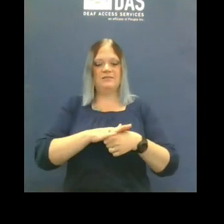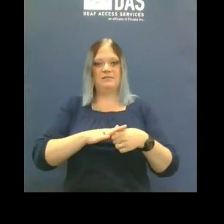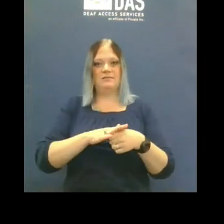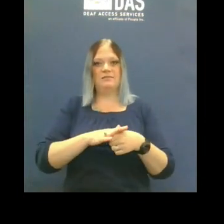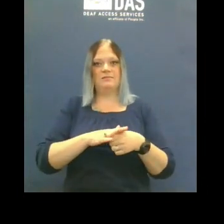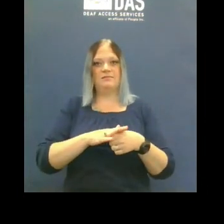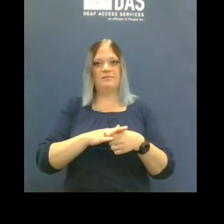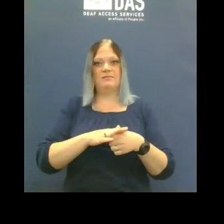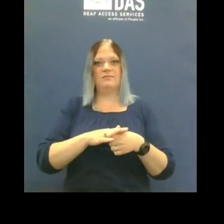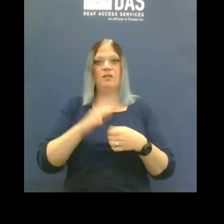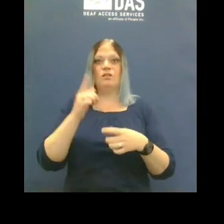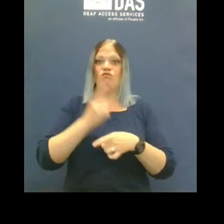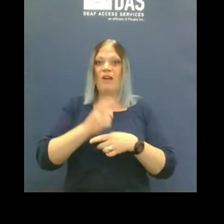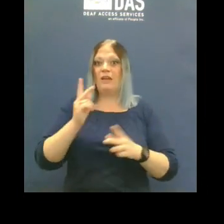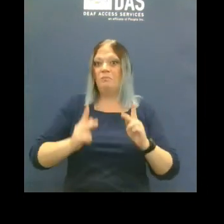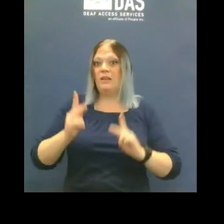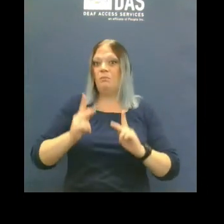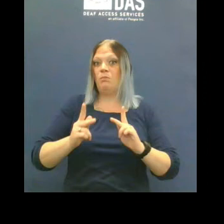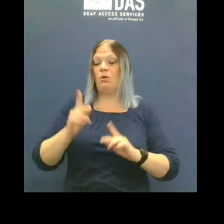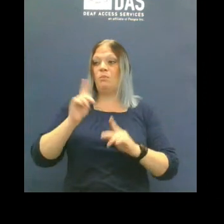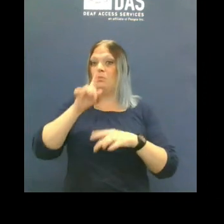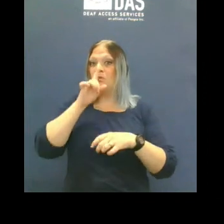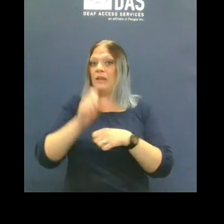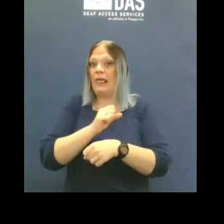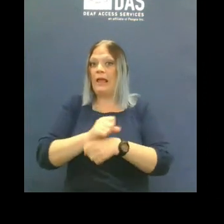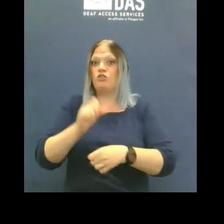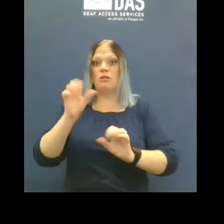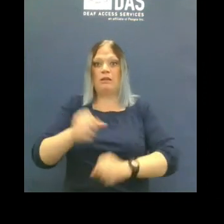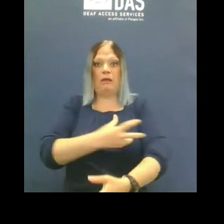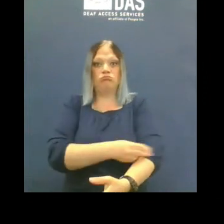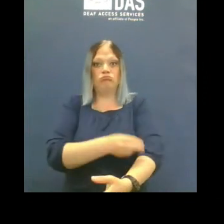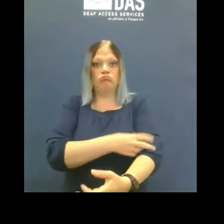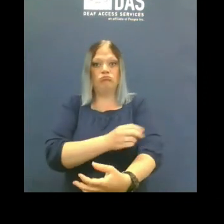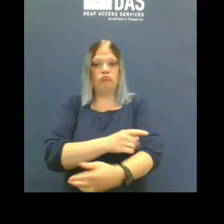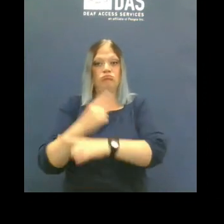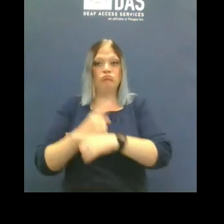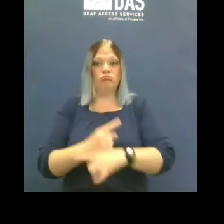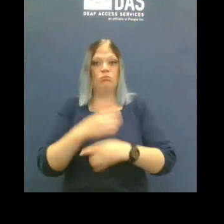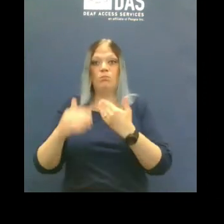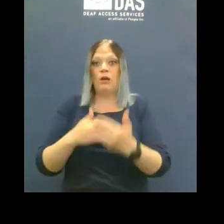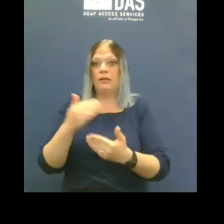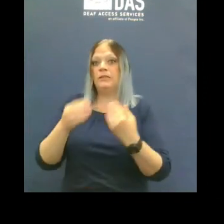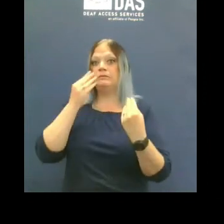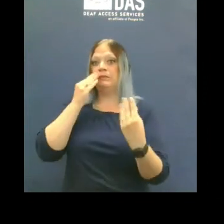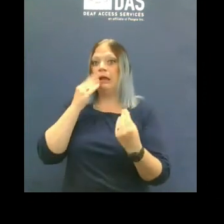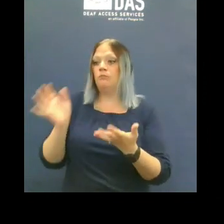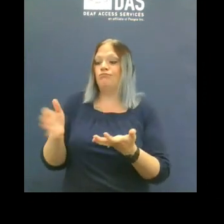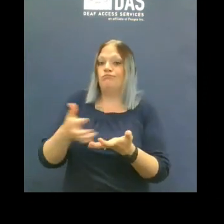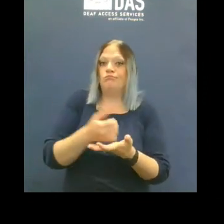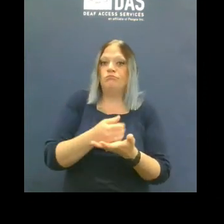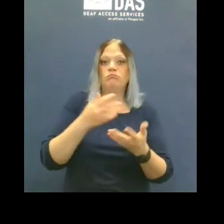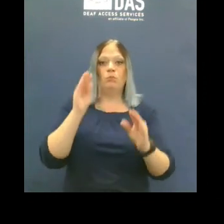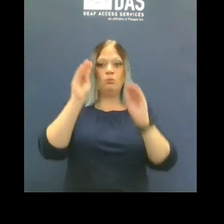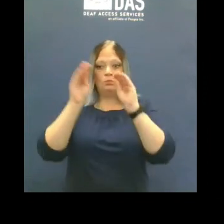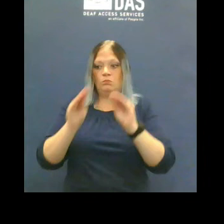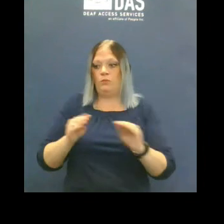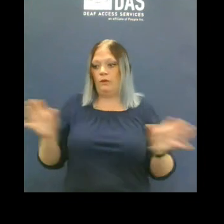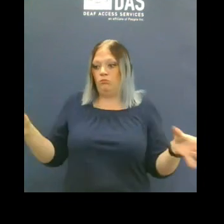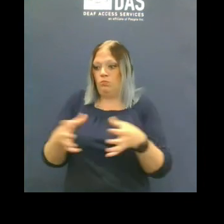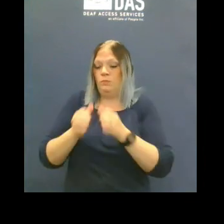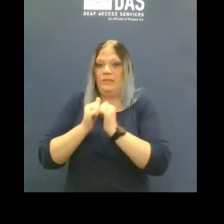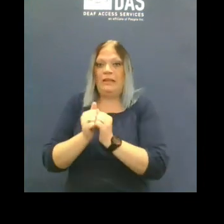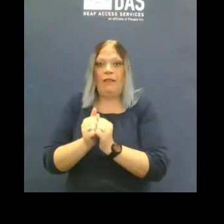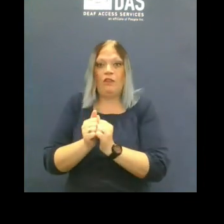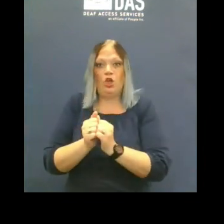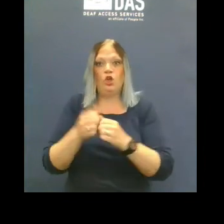right people, the people that actually do blood draws on a regular basis, the people that do processing and data and things like that, and putting them all together in